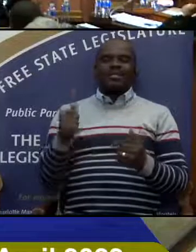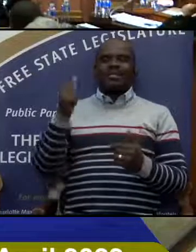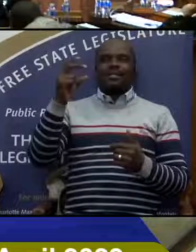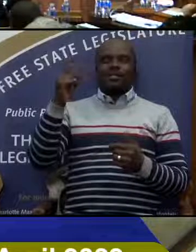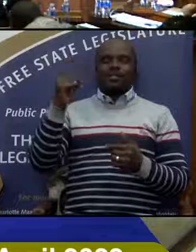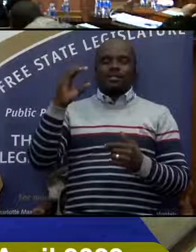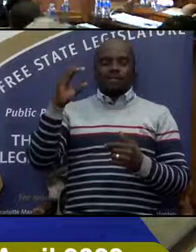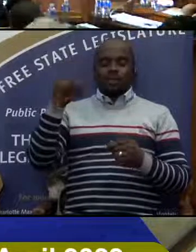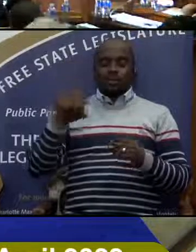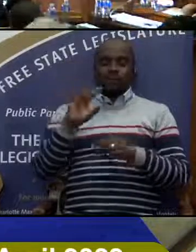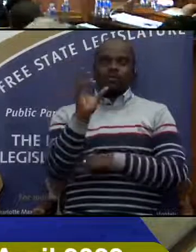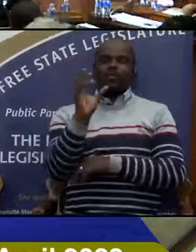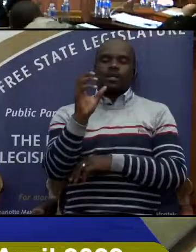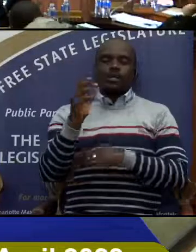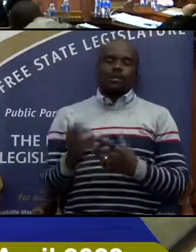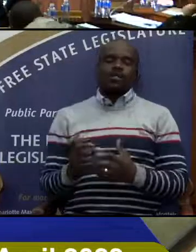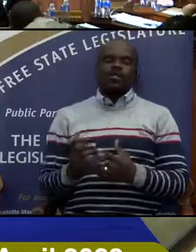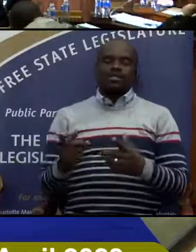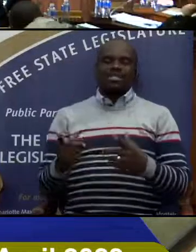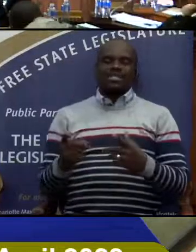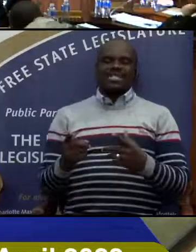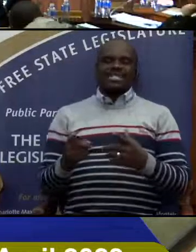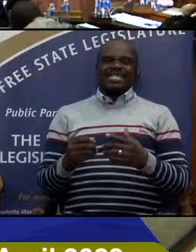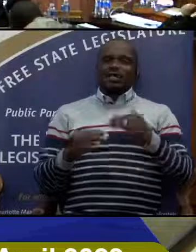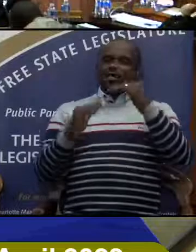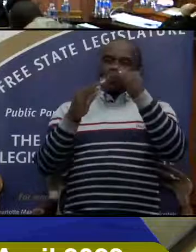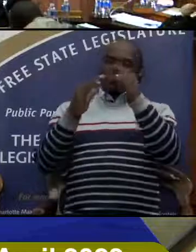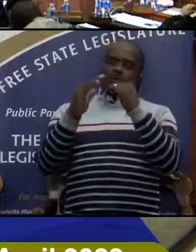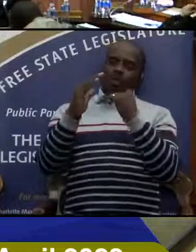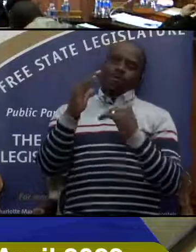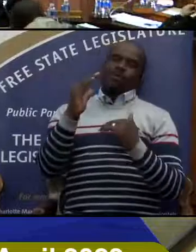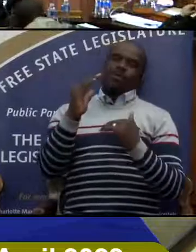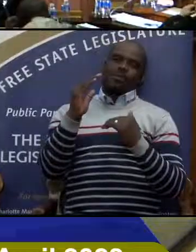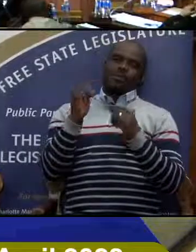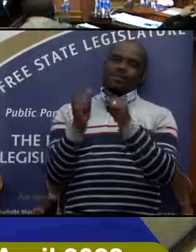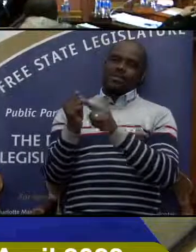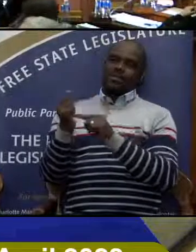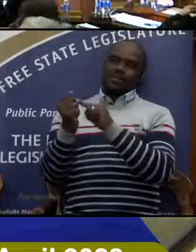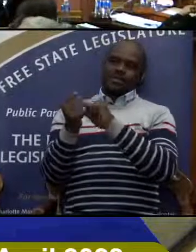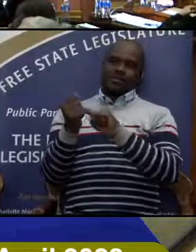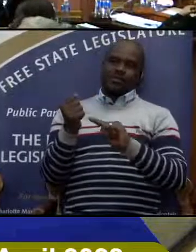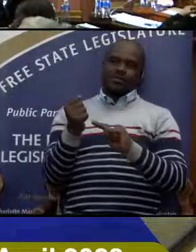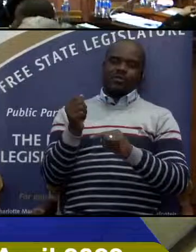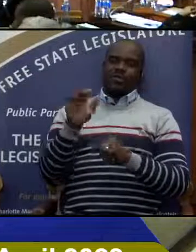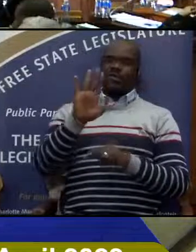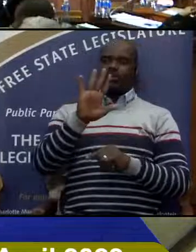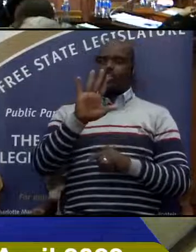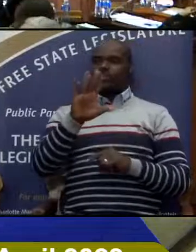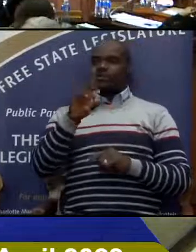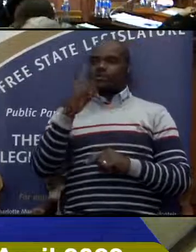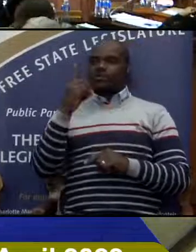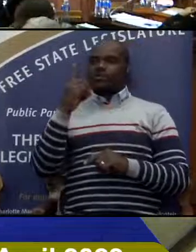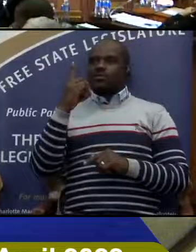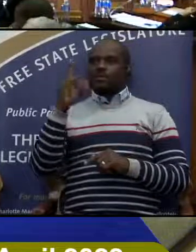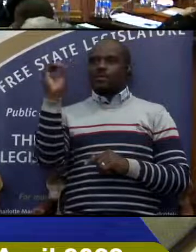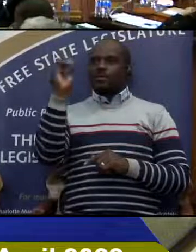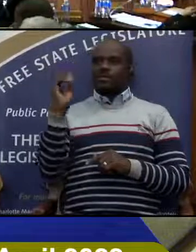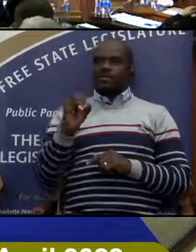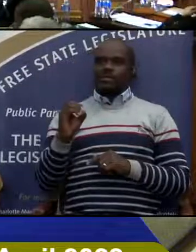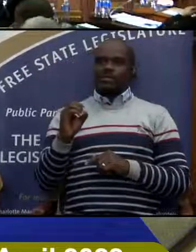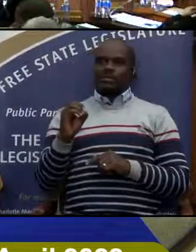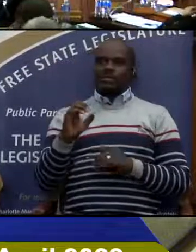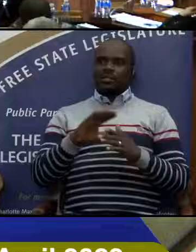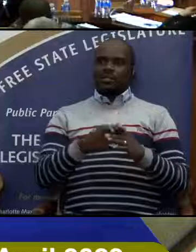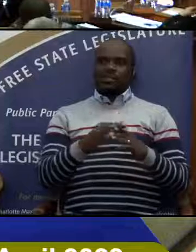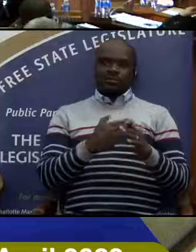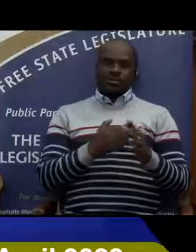to 51% of votes last year means that our people see through their flawed political arguments. Let